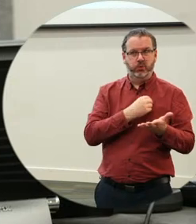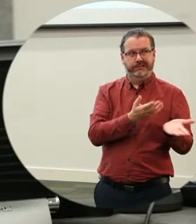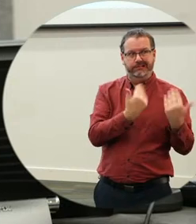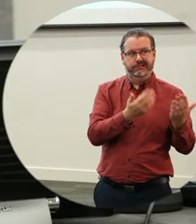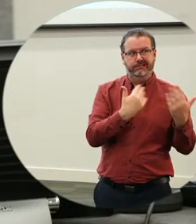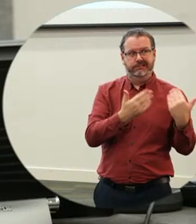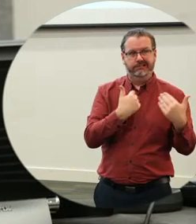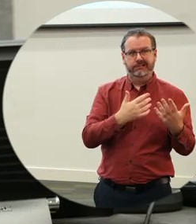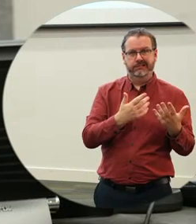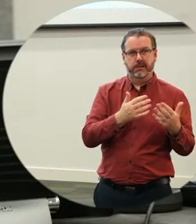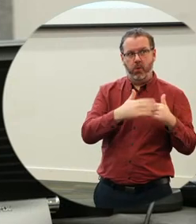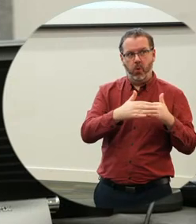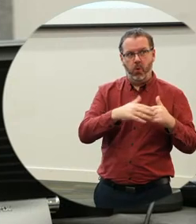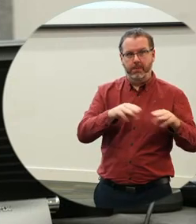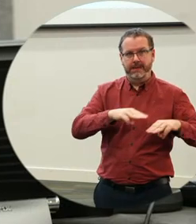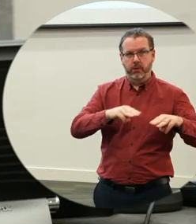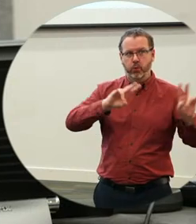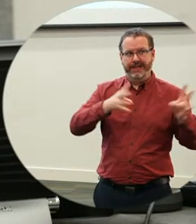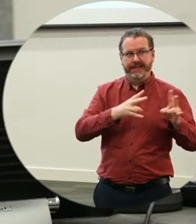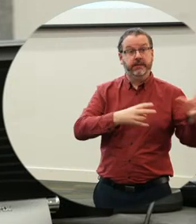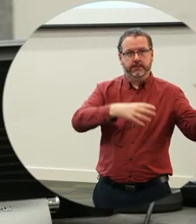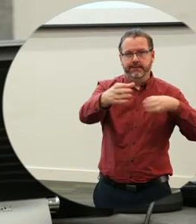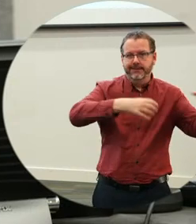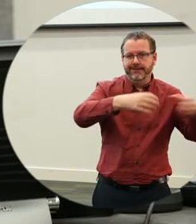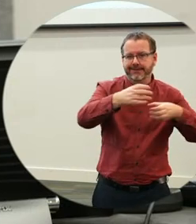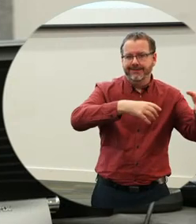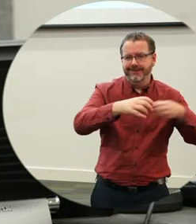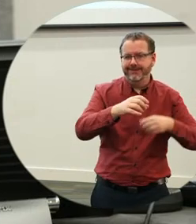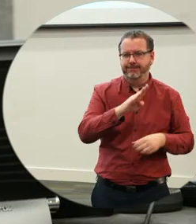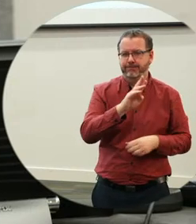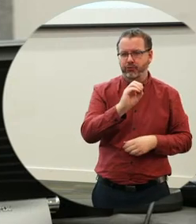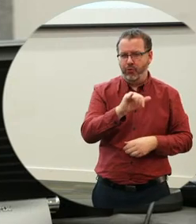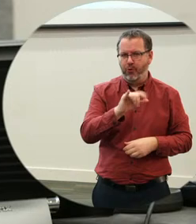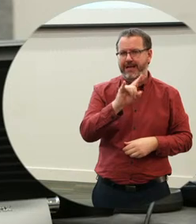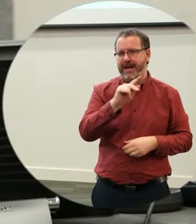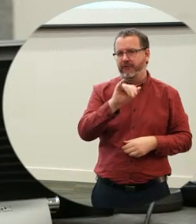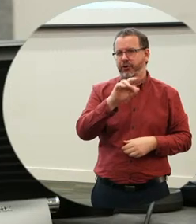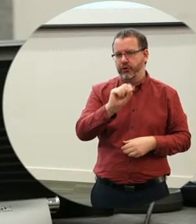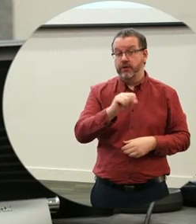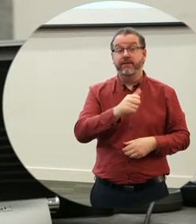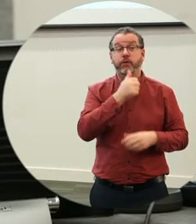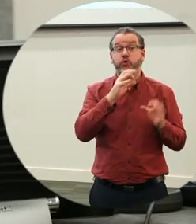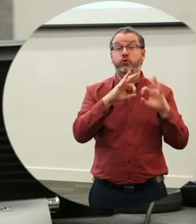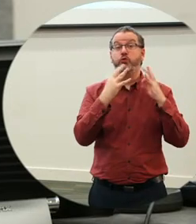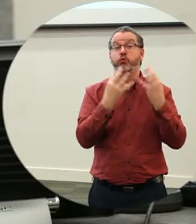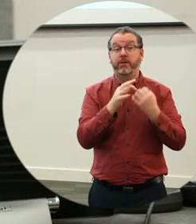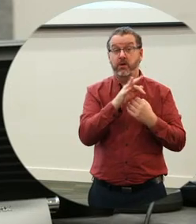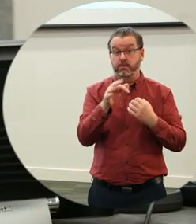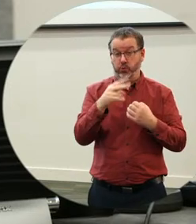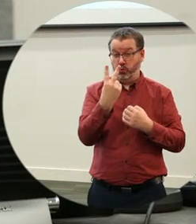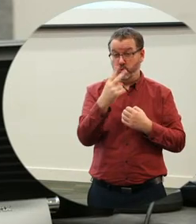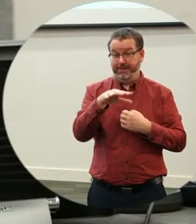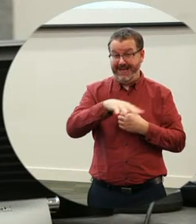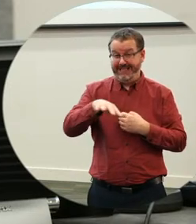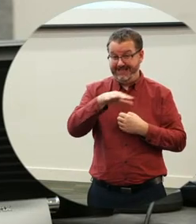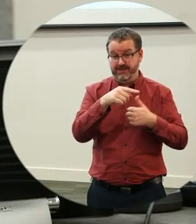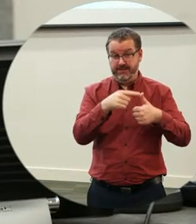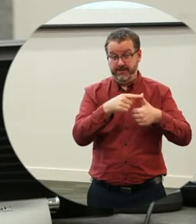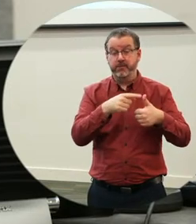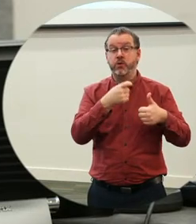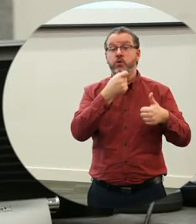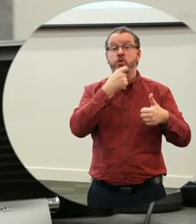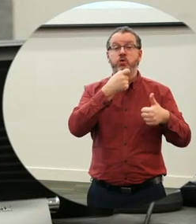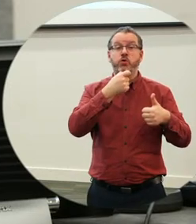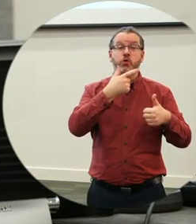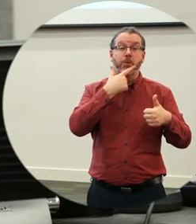quickly. They went down to the first batch of Broy Harriers came from two places. They came from the Dublin Port and Docks